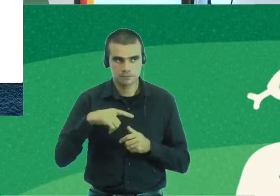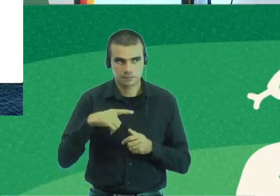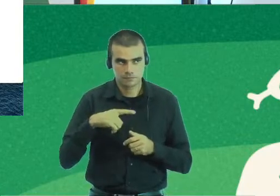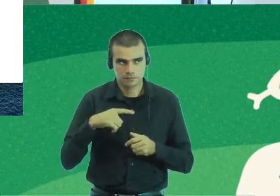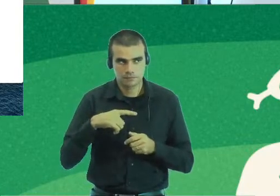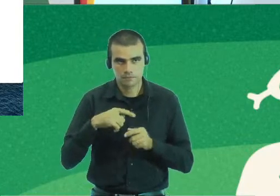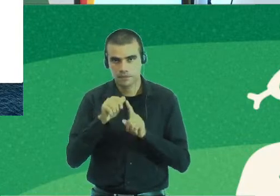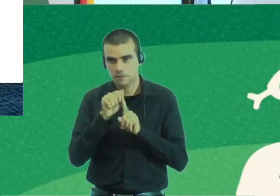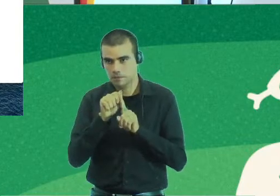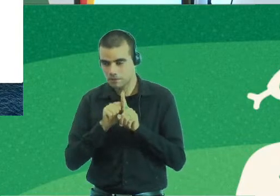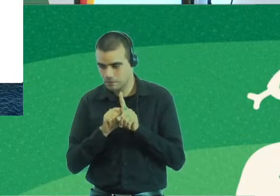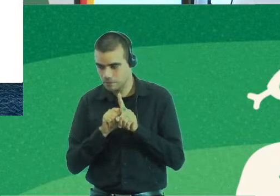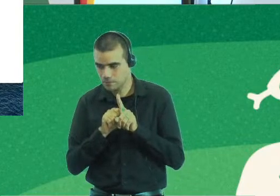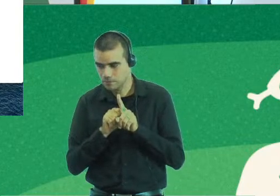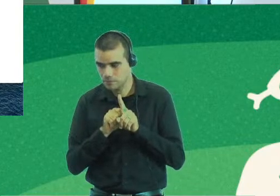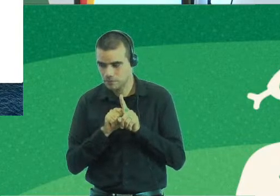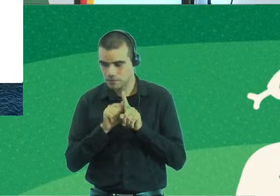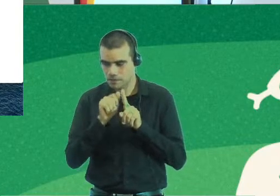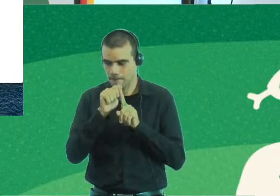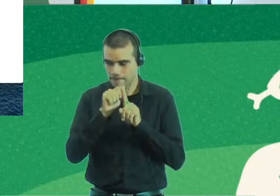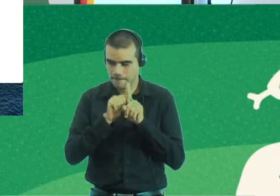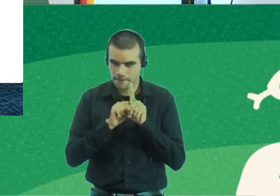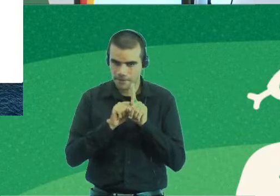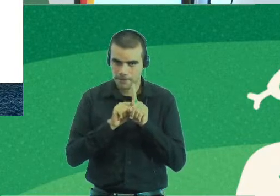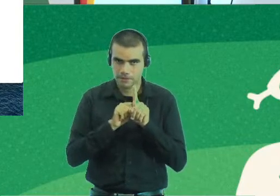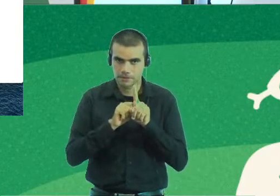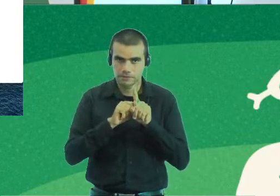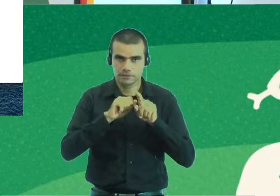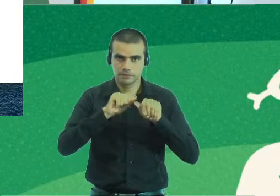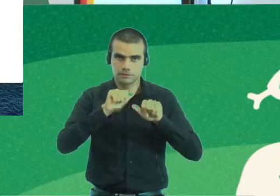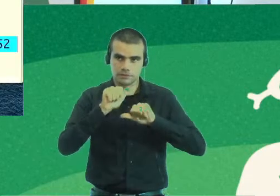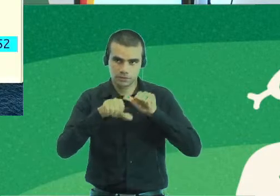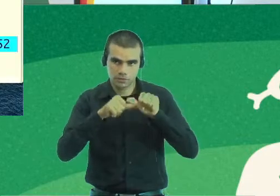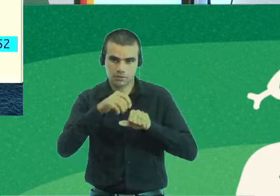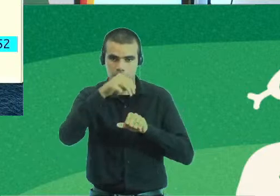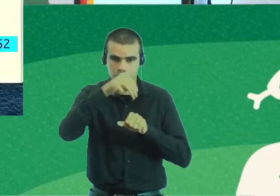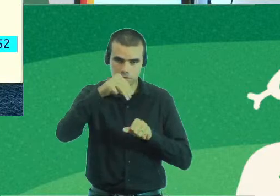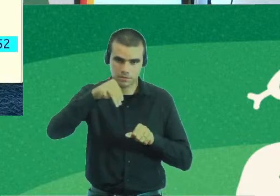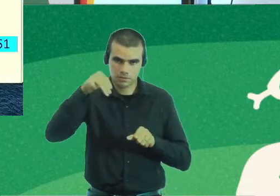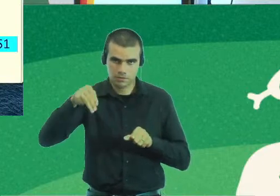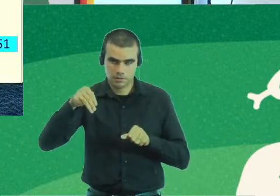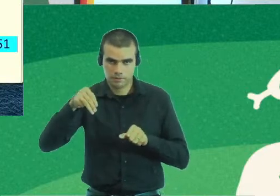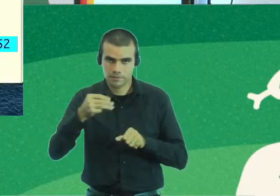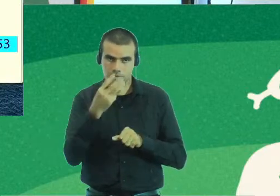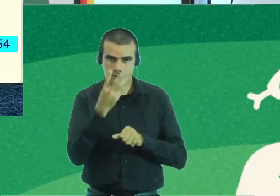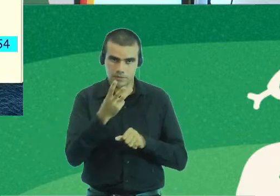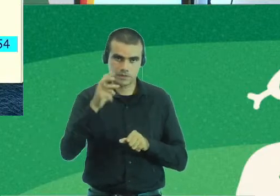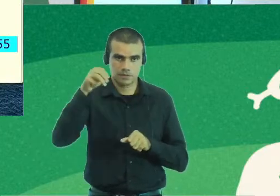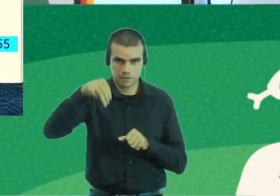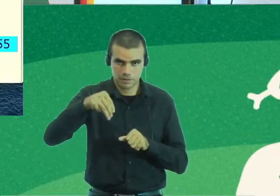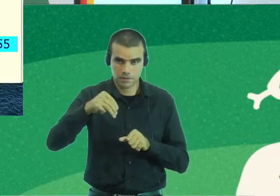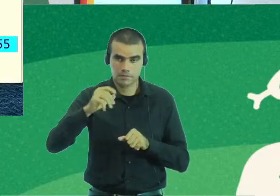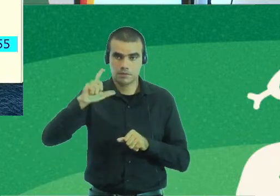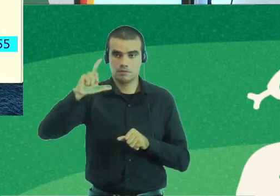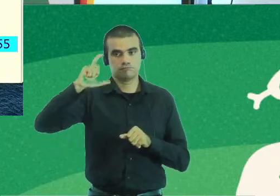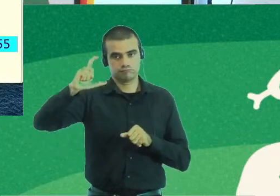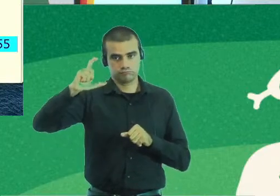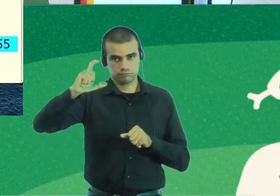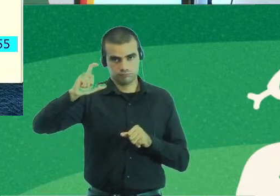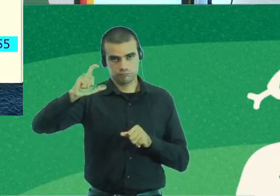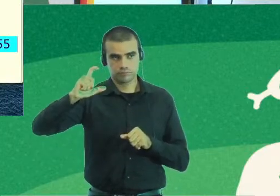month? Yeah, so we want, it's abbreviated, so MMM, so 3 capital M's. And